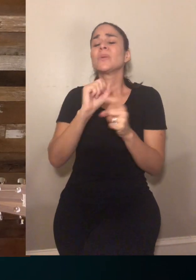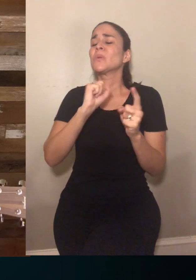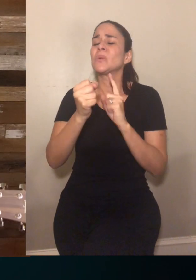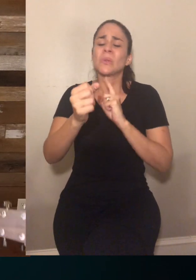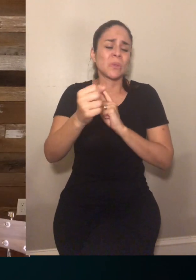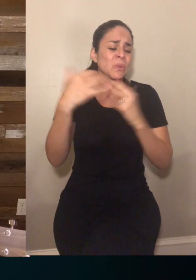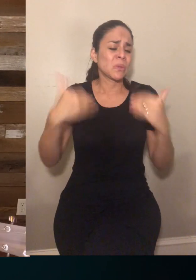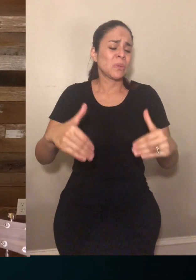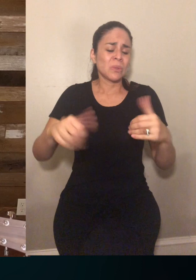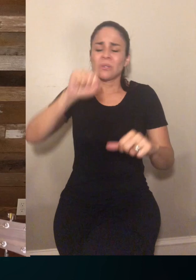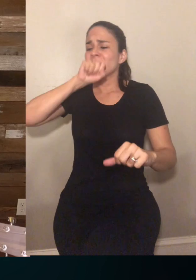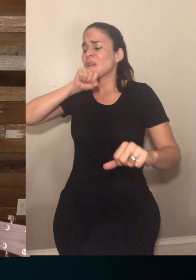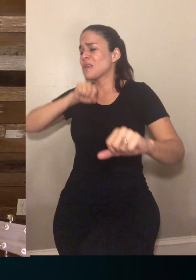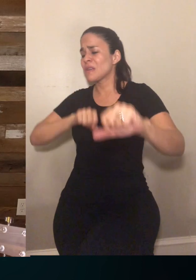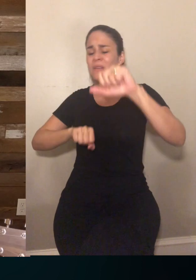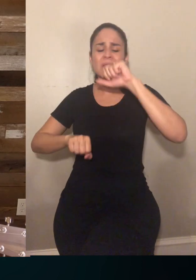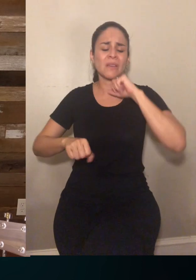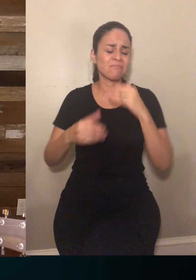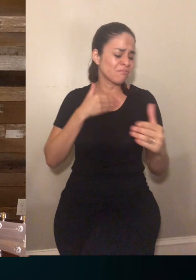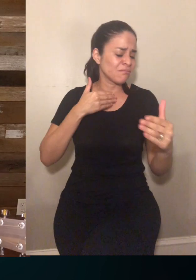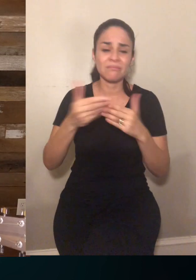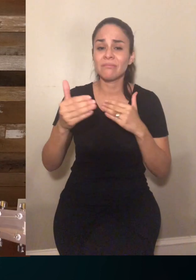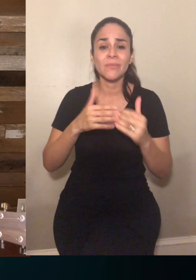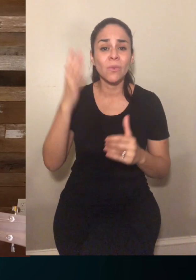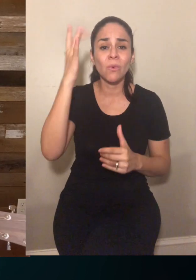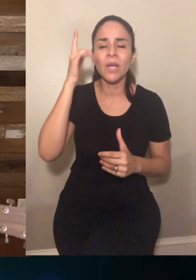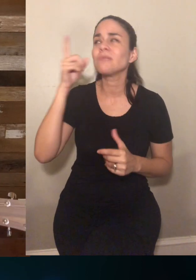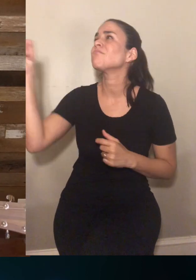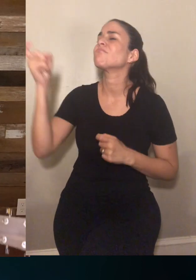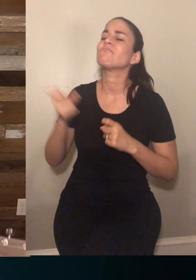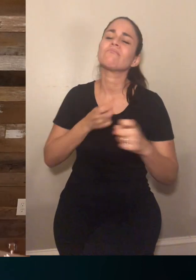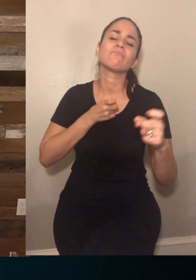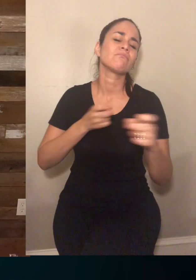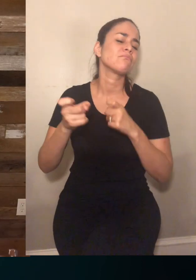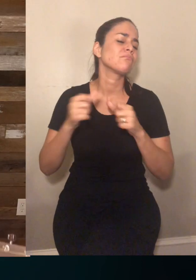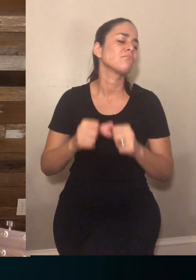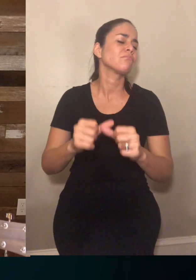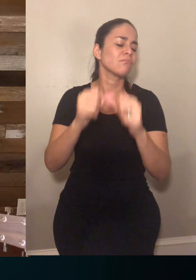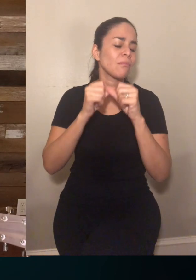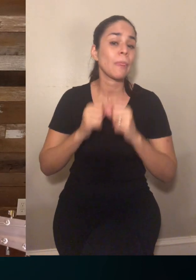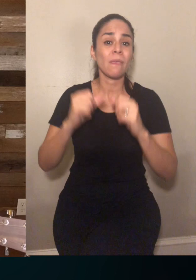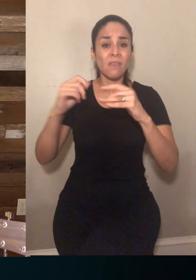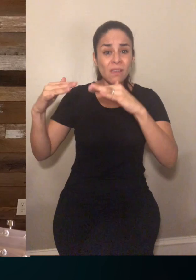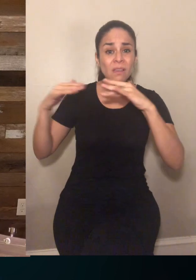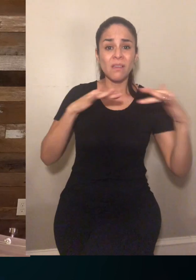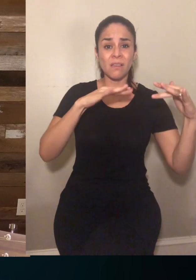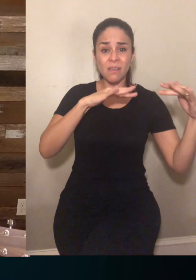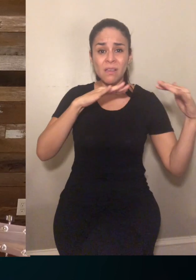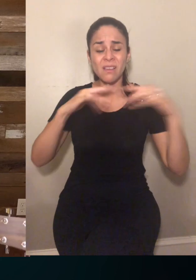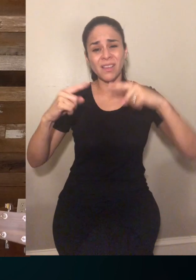eye of the storm. You remain in control. In the middle of the